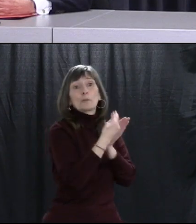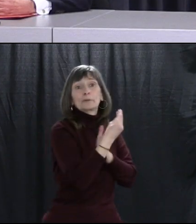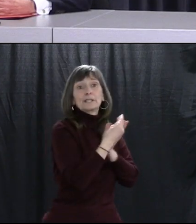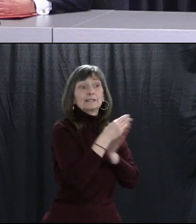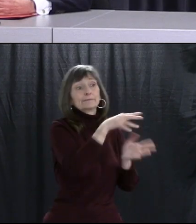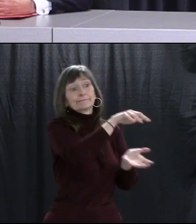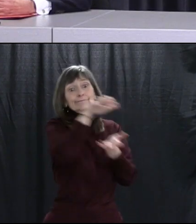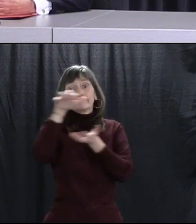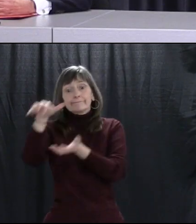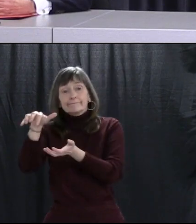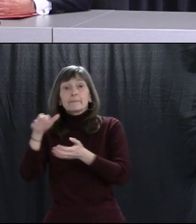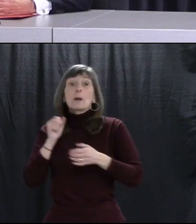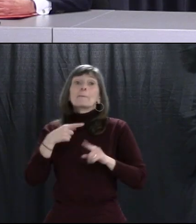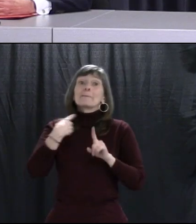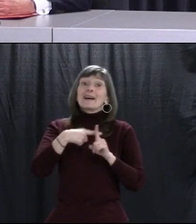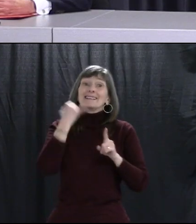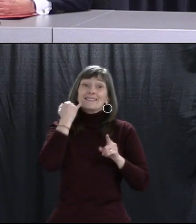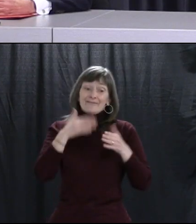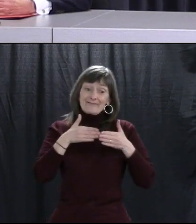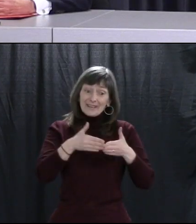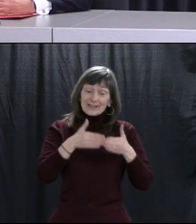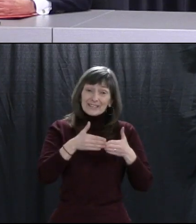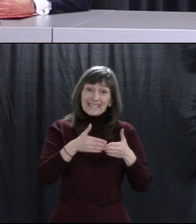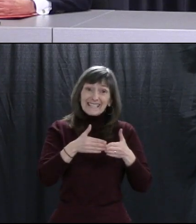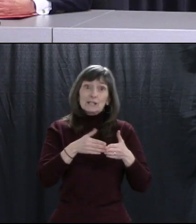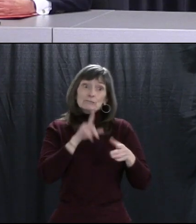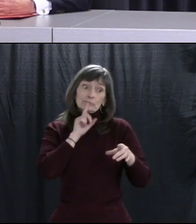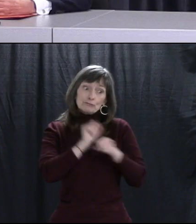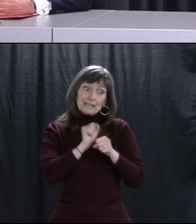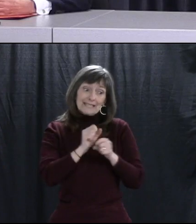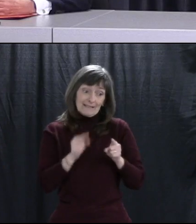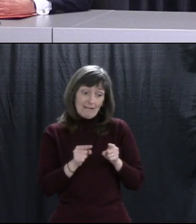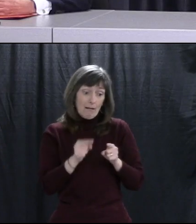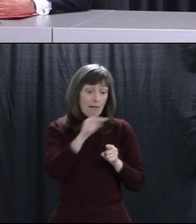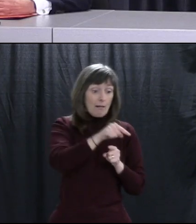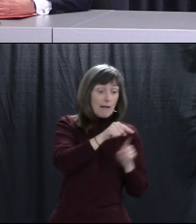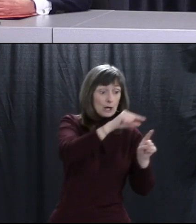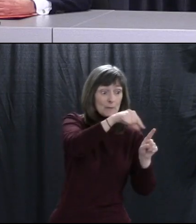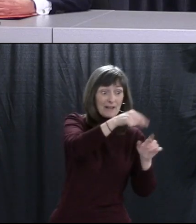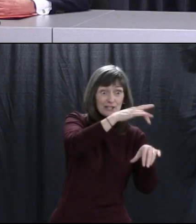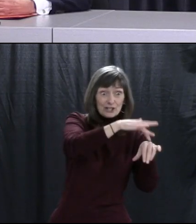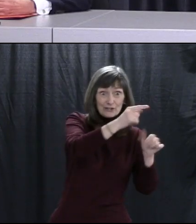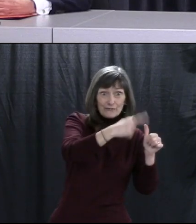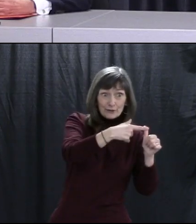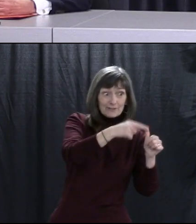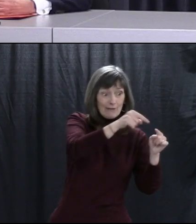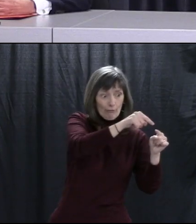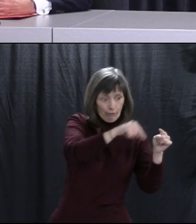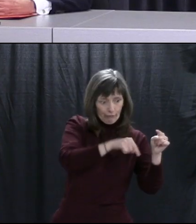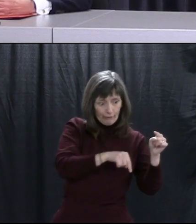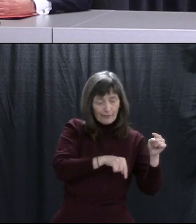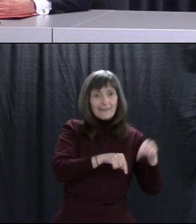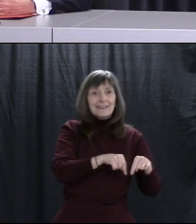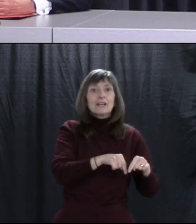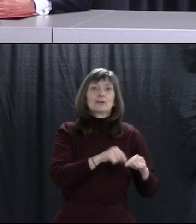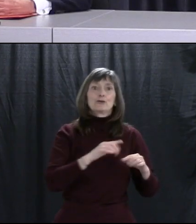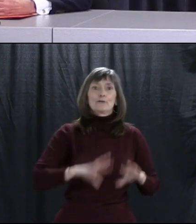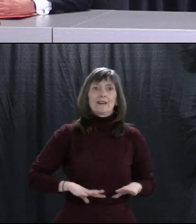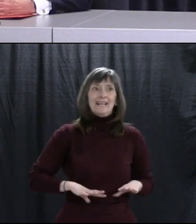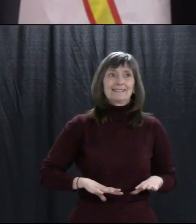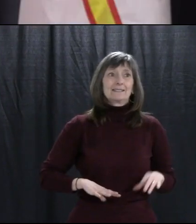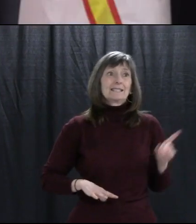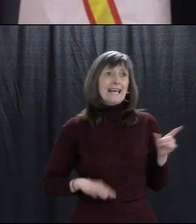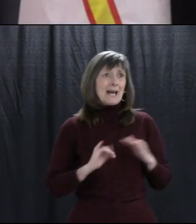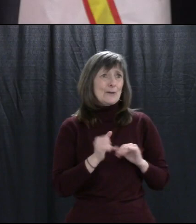ferry, you are going into Quebec in order to get to Newfoundland. So how is all of that going to work? Complicated.